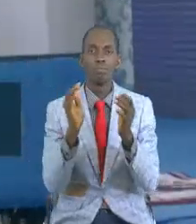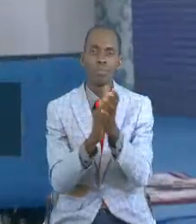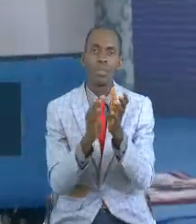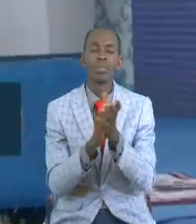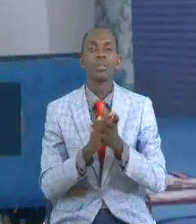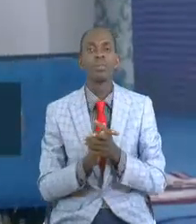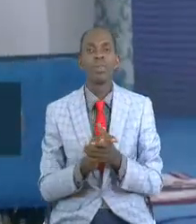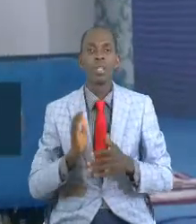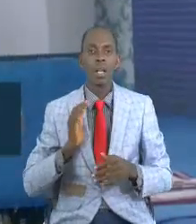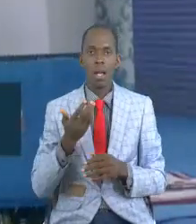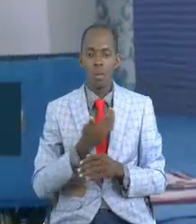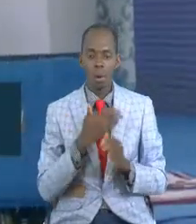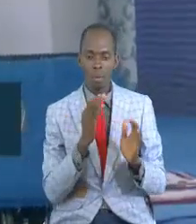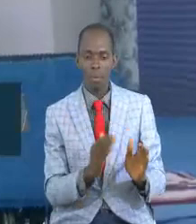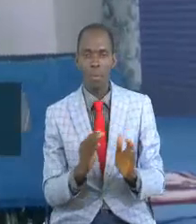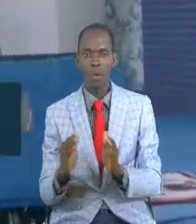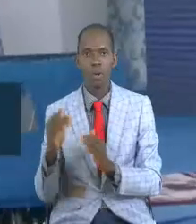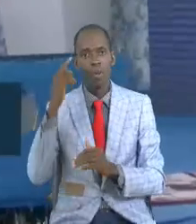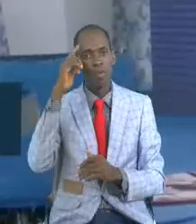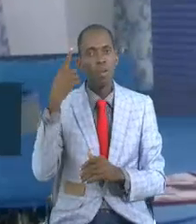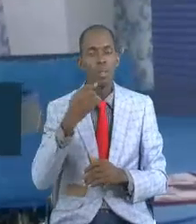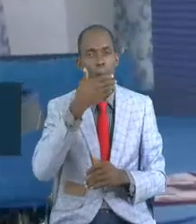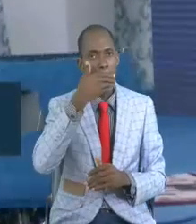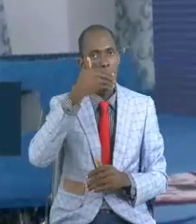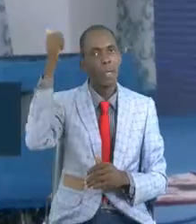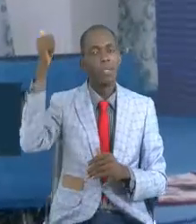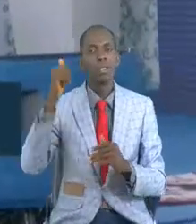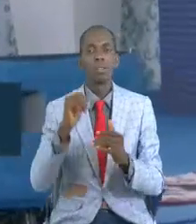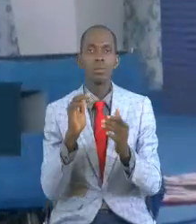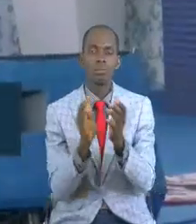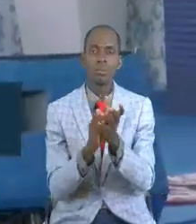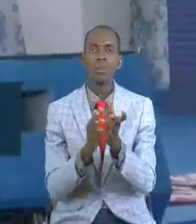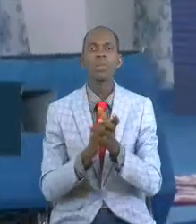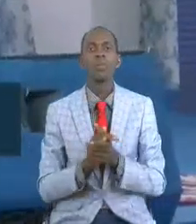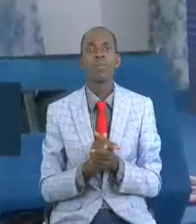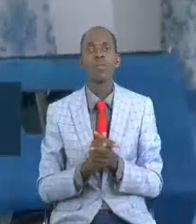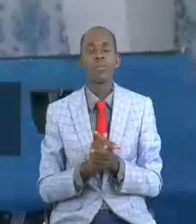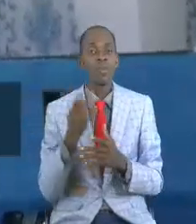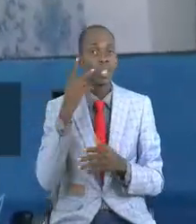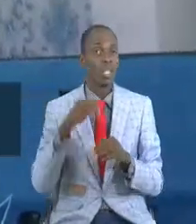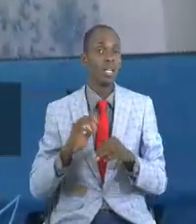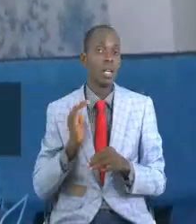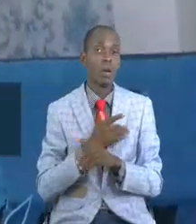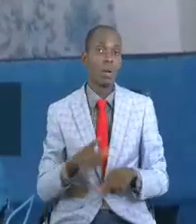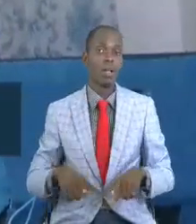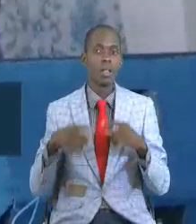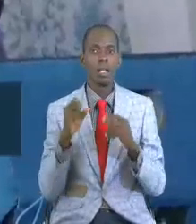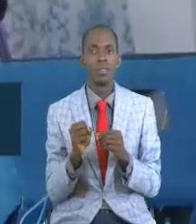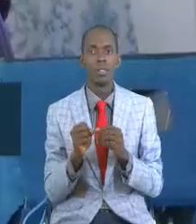Our preparation for the best commendation. You know, in our lives, if we're